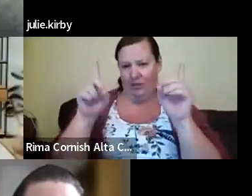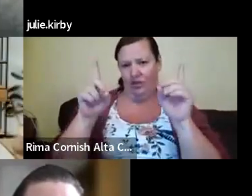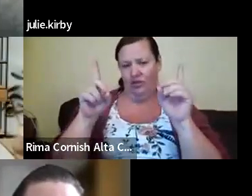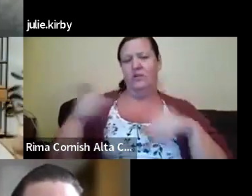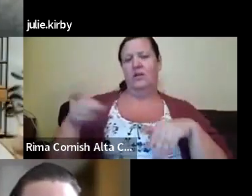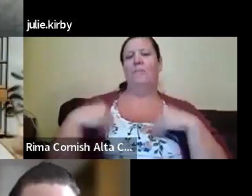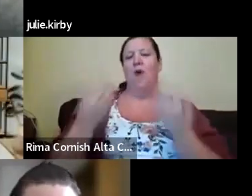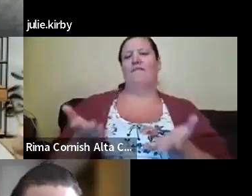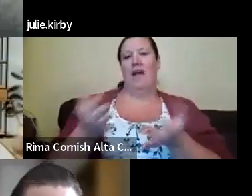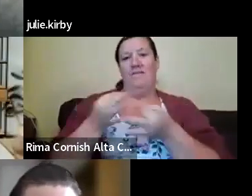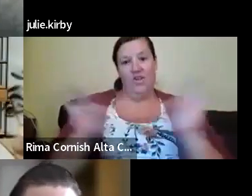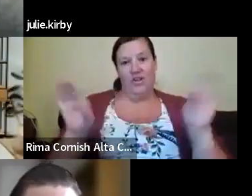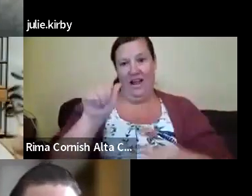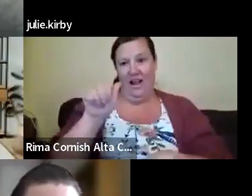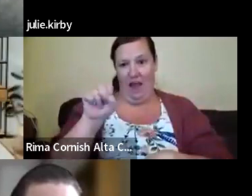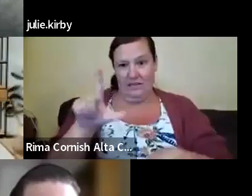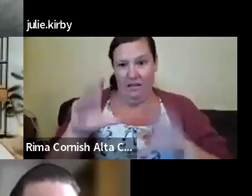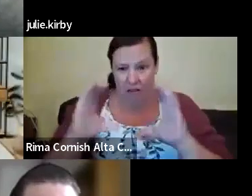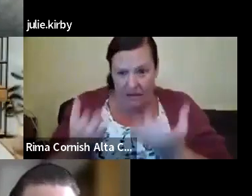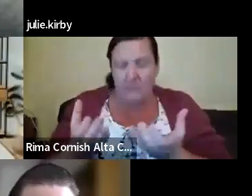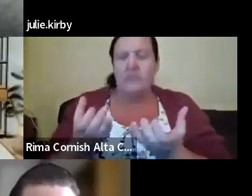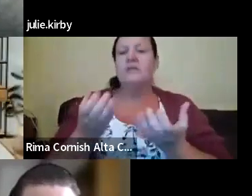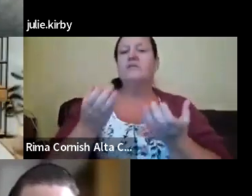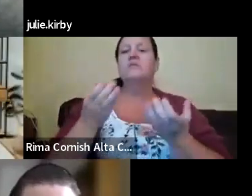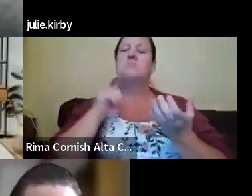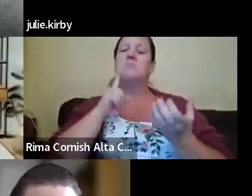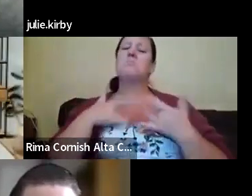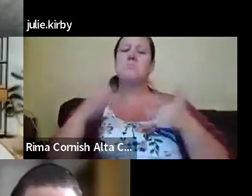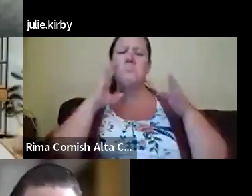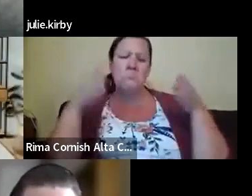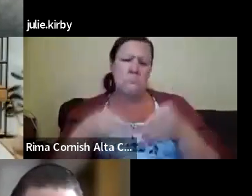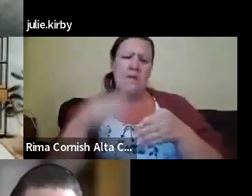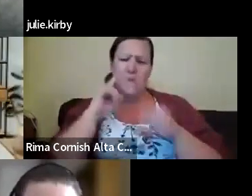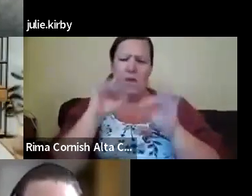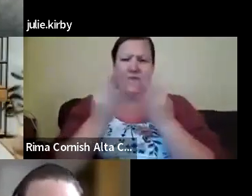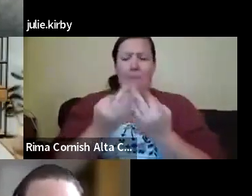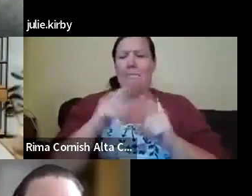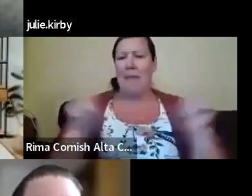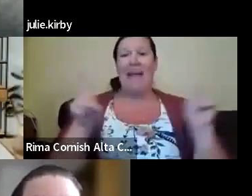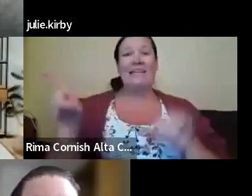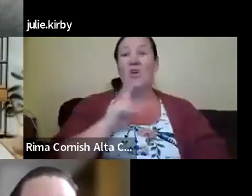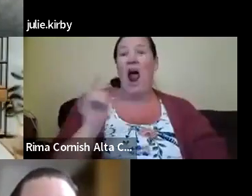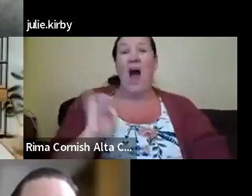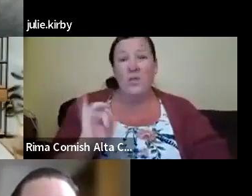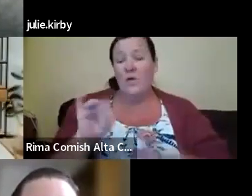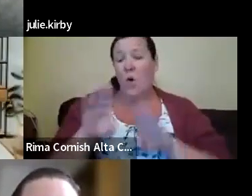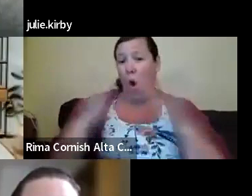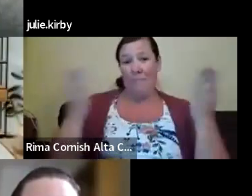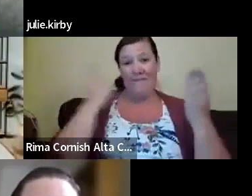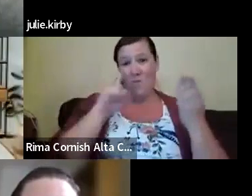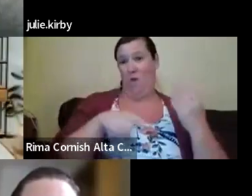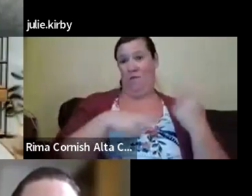County Office of Education, they are providing a free ASL class, and that's focused